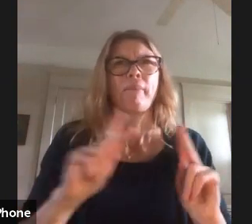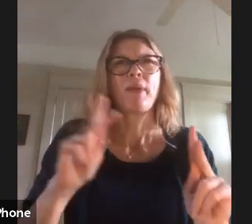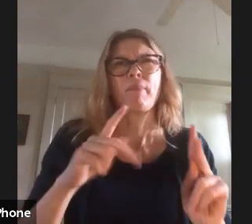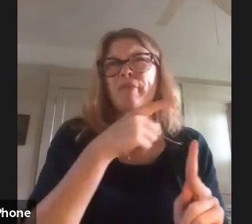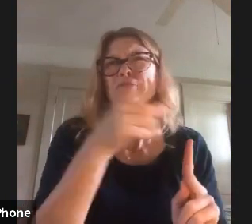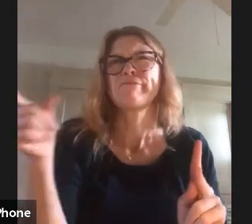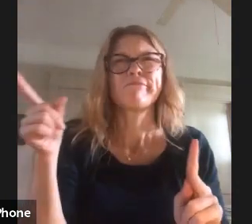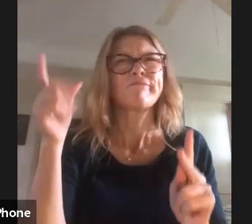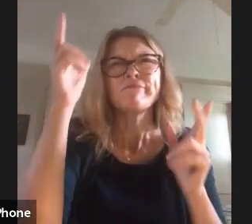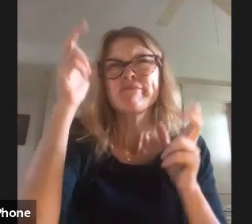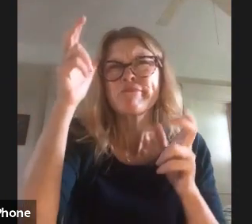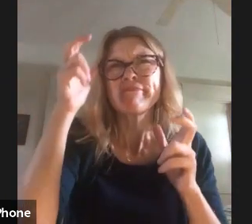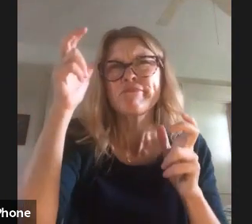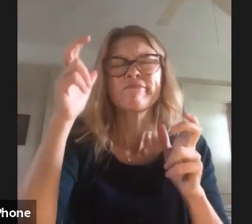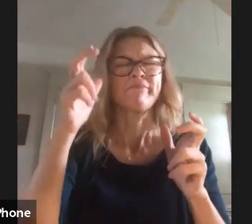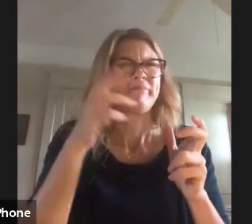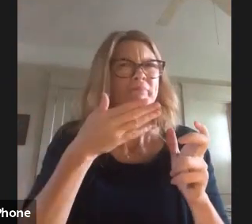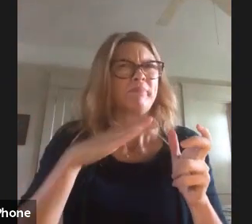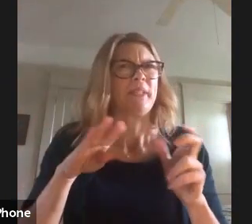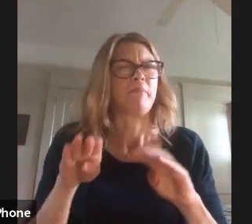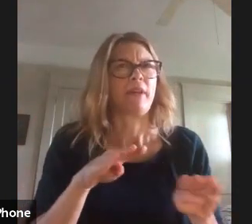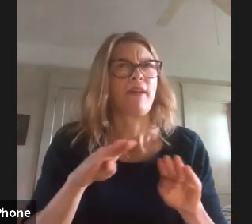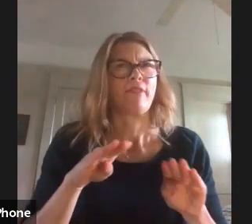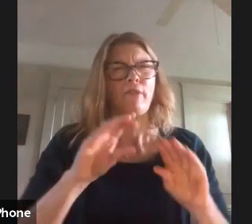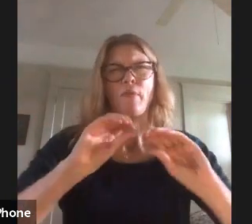acts. There is none who does any good.